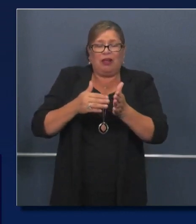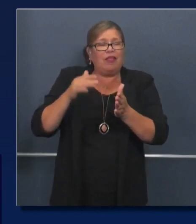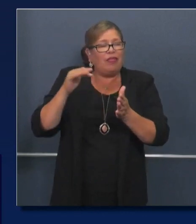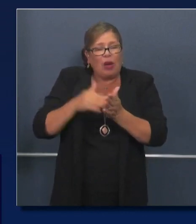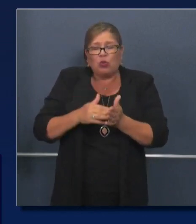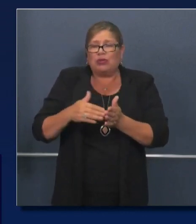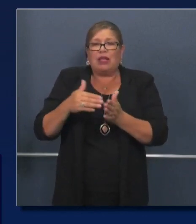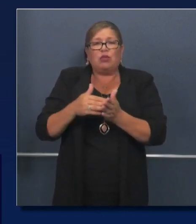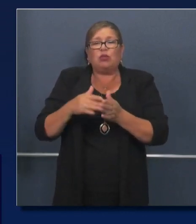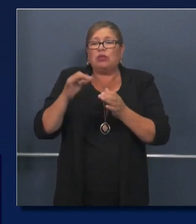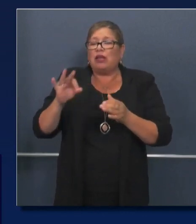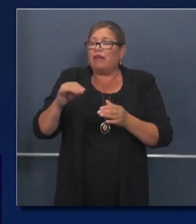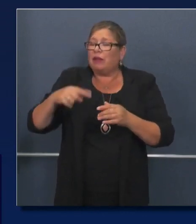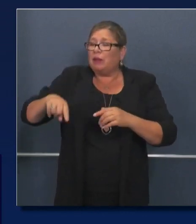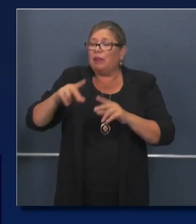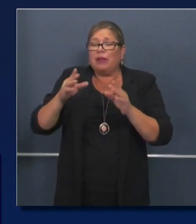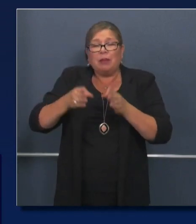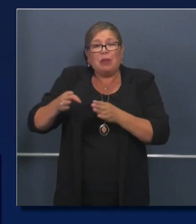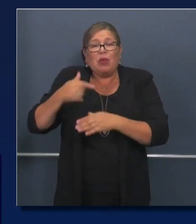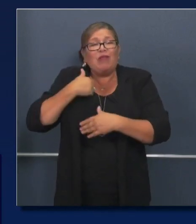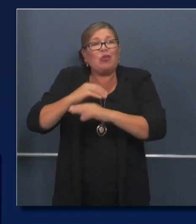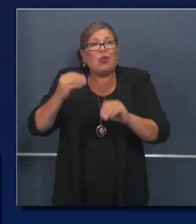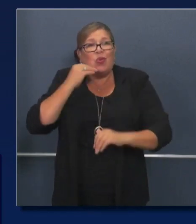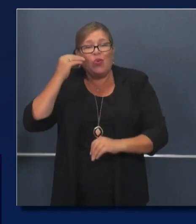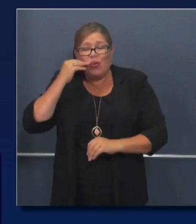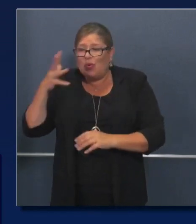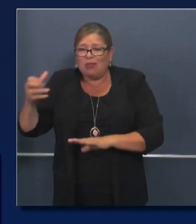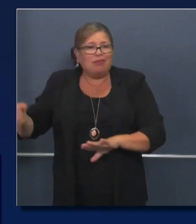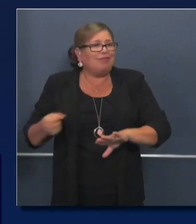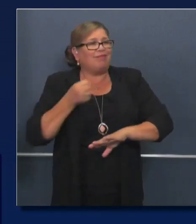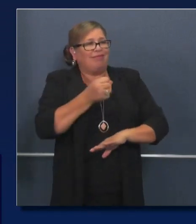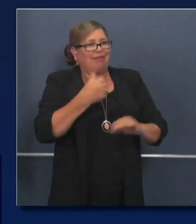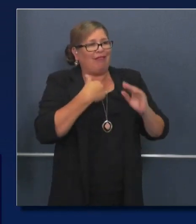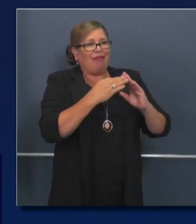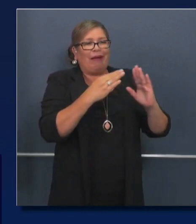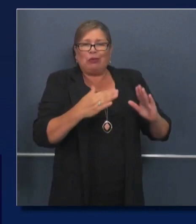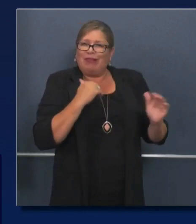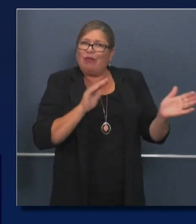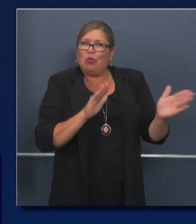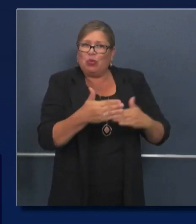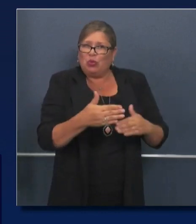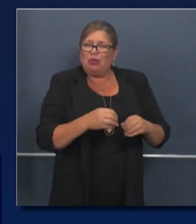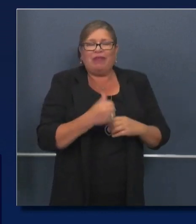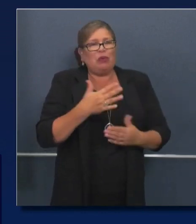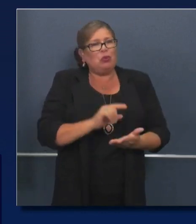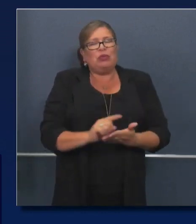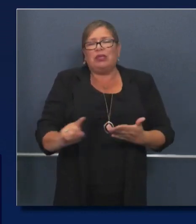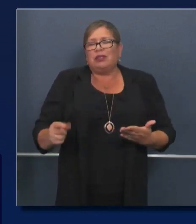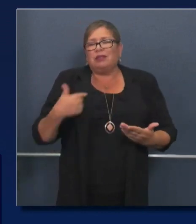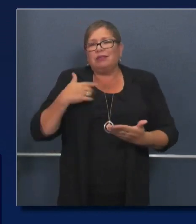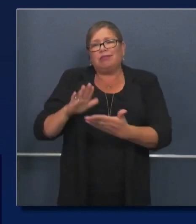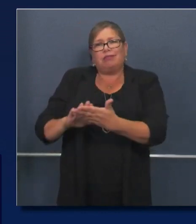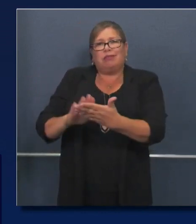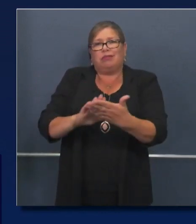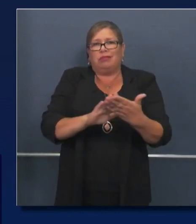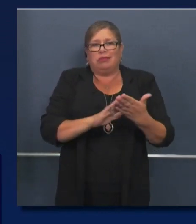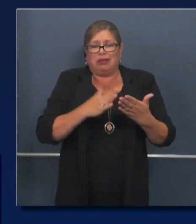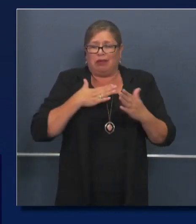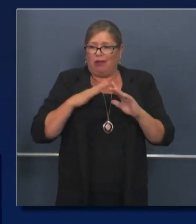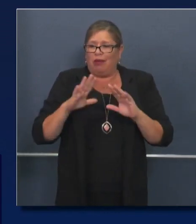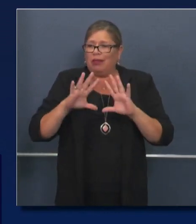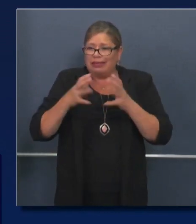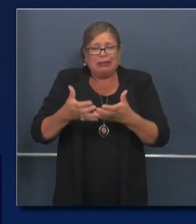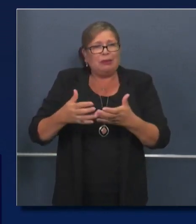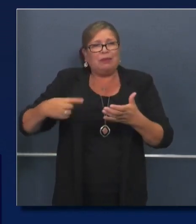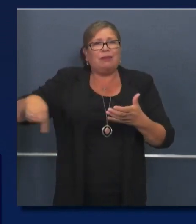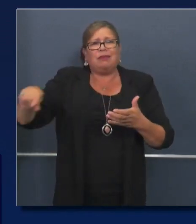thousands of people off the streets in just a few weeks. And I want to just compliment our team for